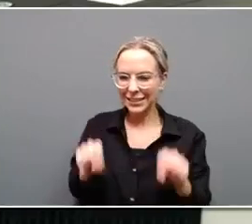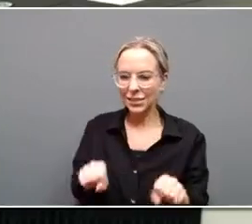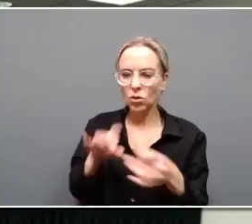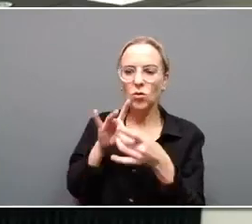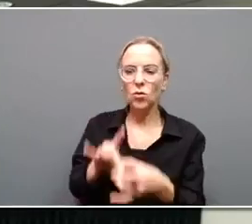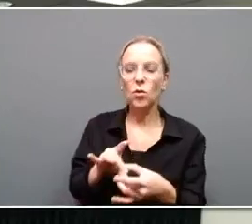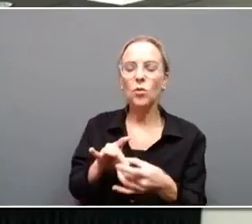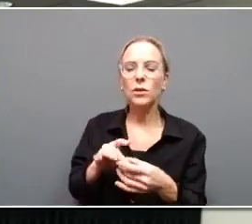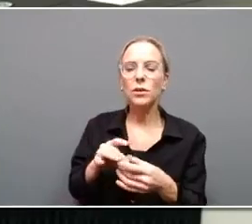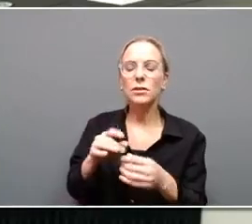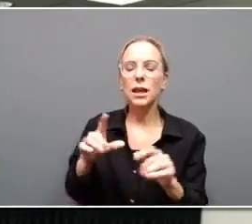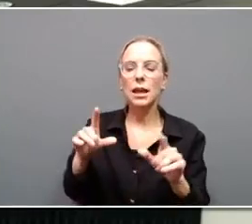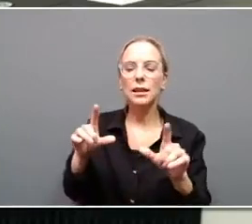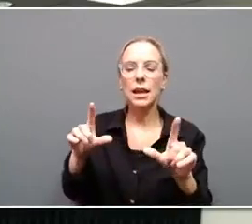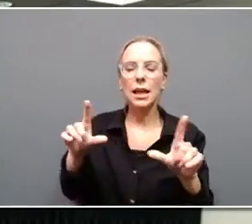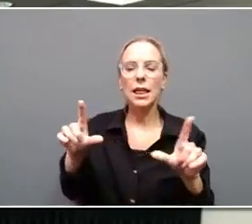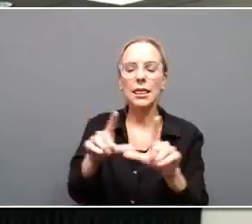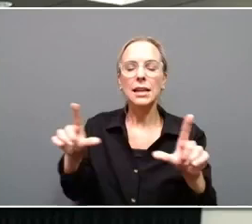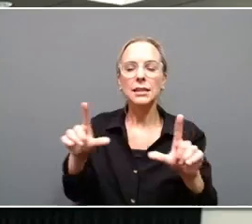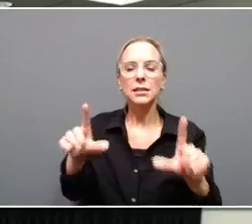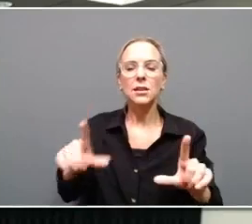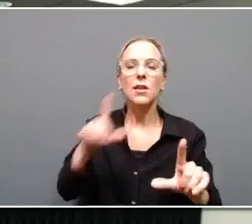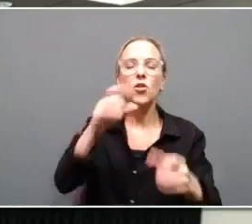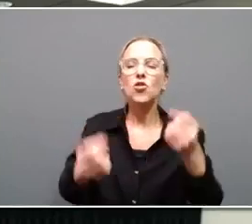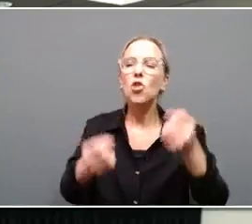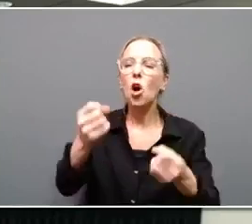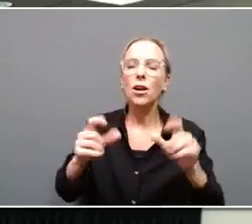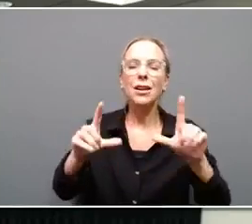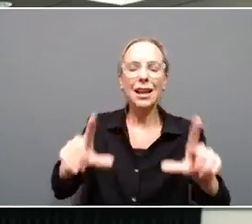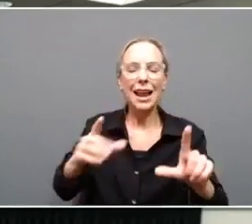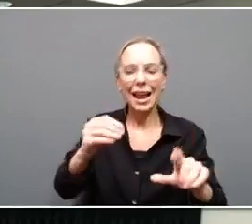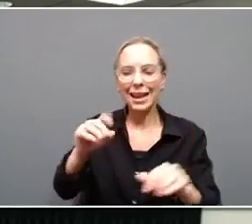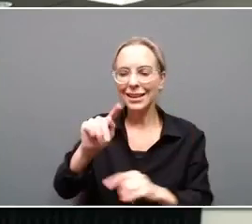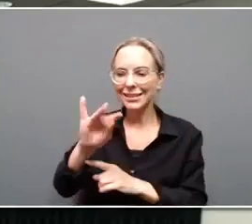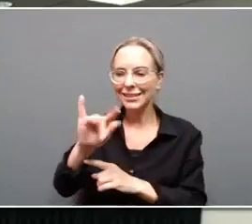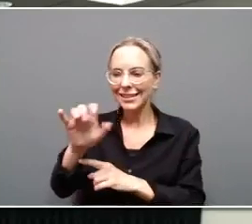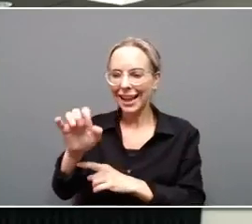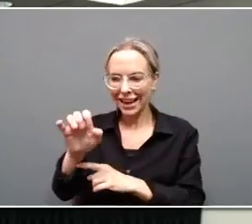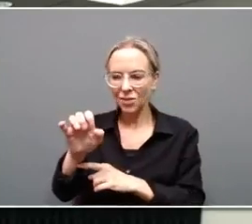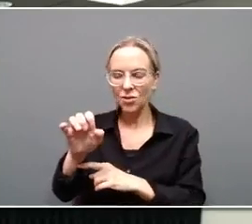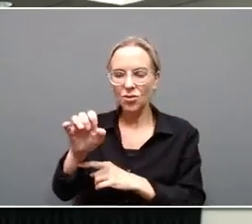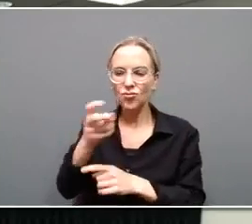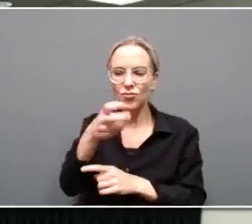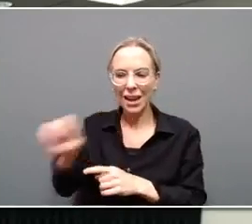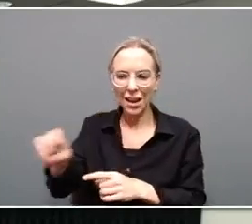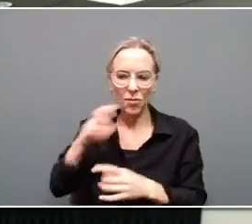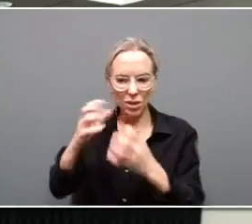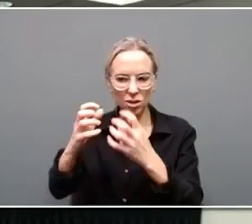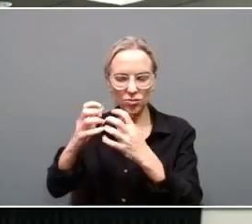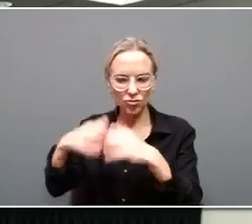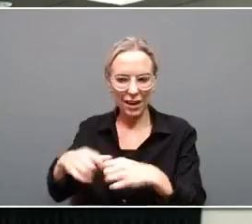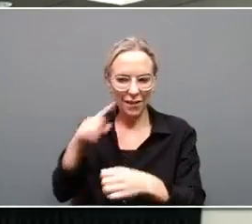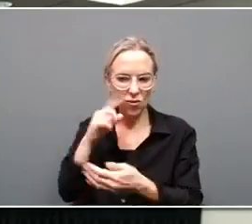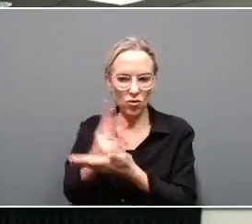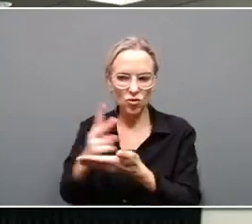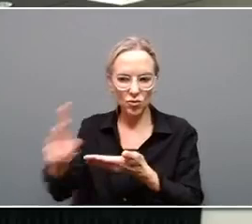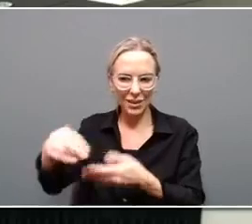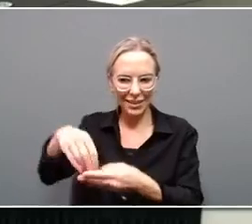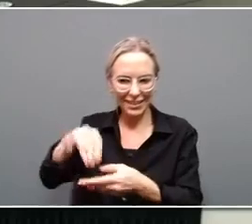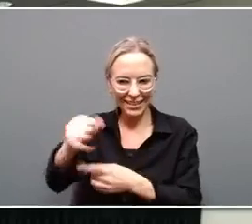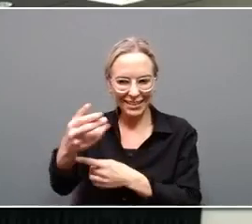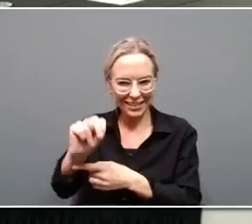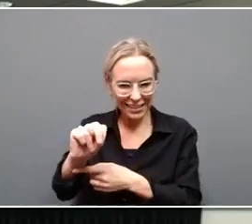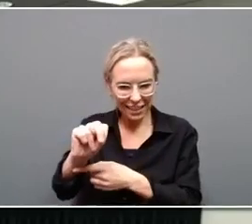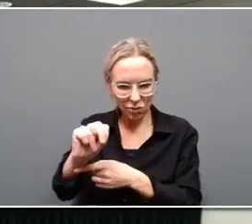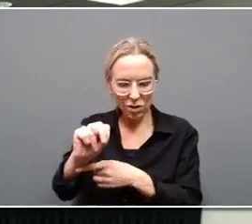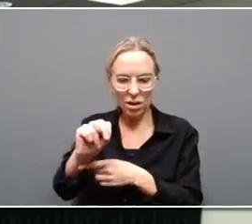title transfers, all that stuff, going to be shut down for 2 weeks in January. Is this something that there could be